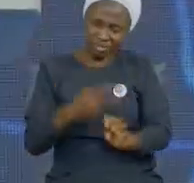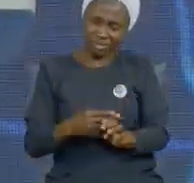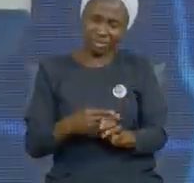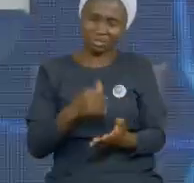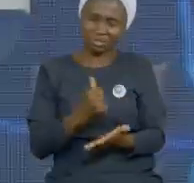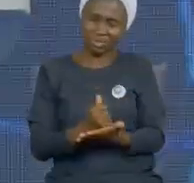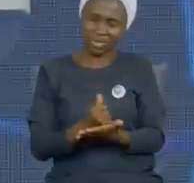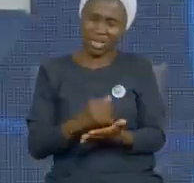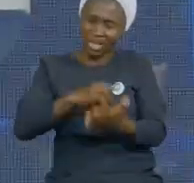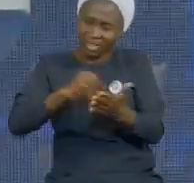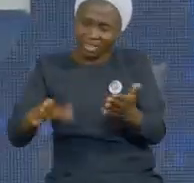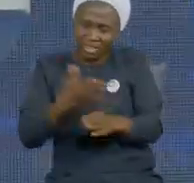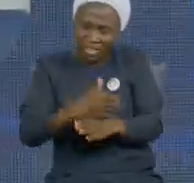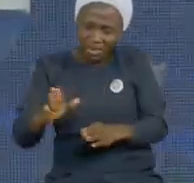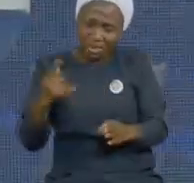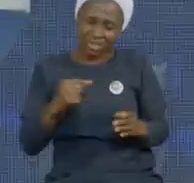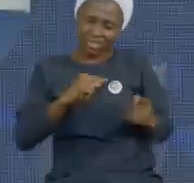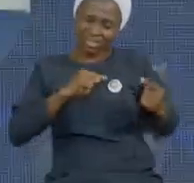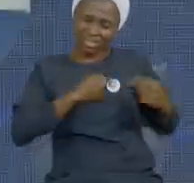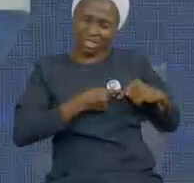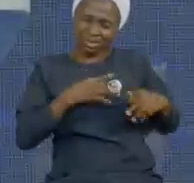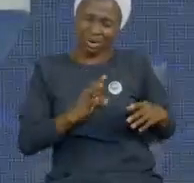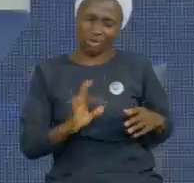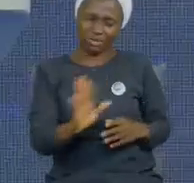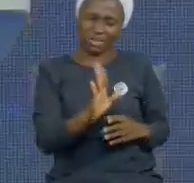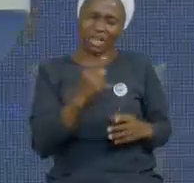Take away the guilt of their evil.